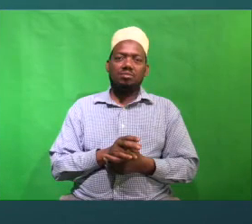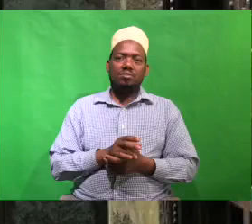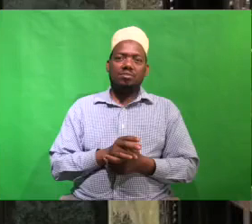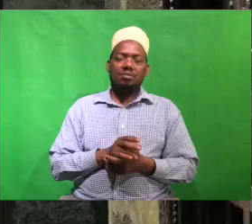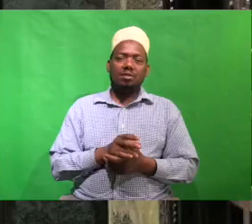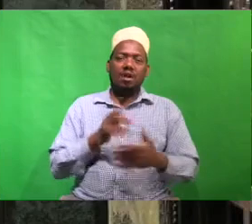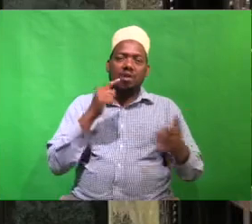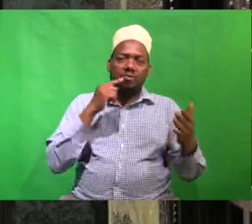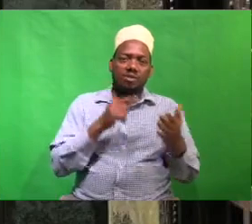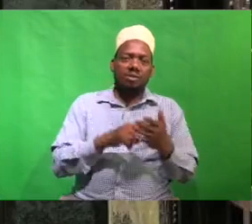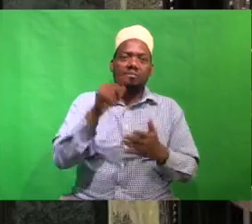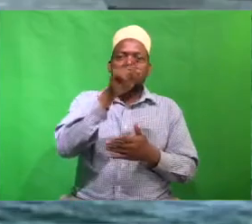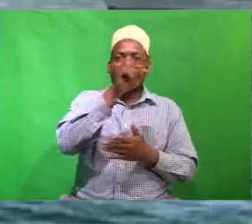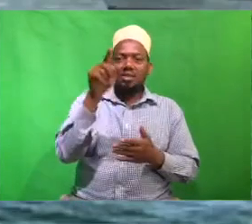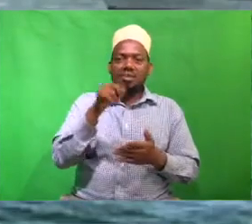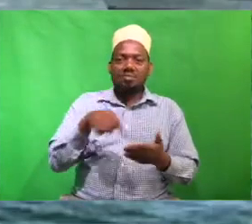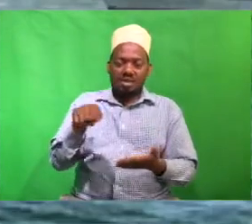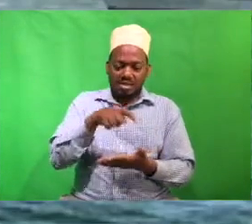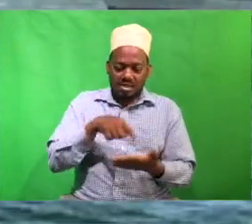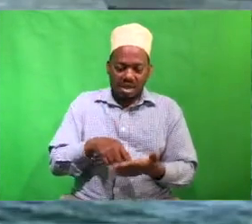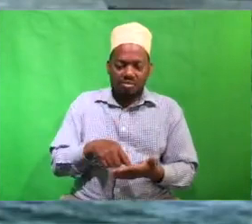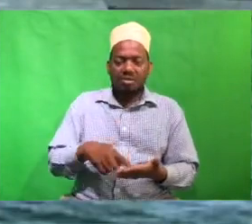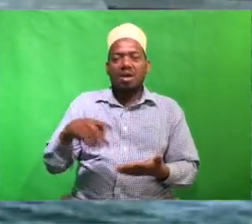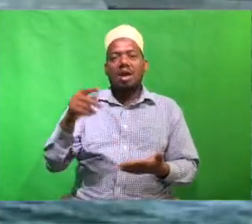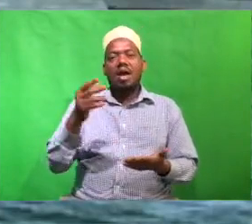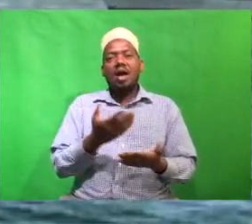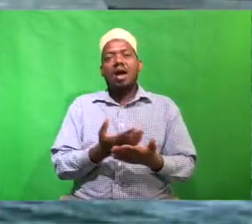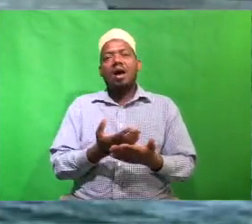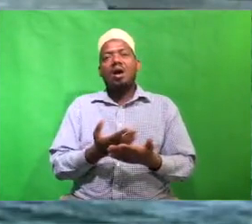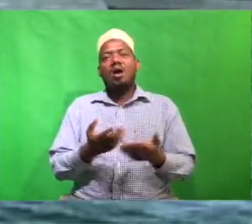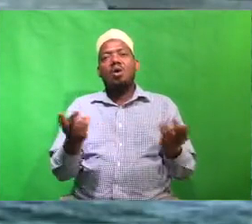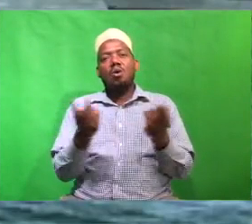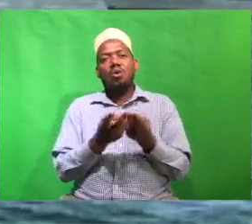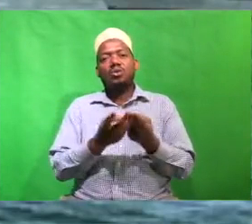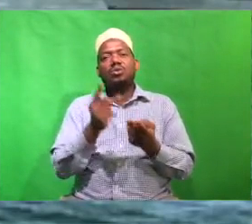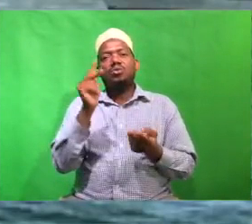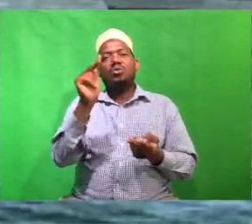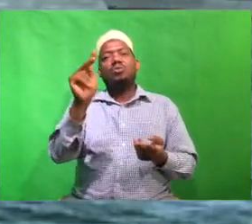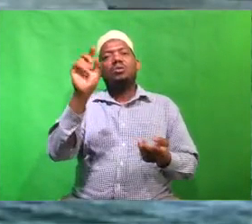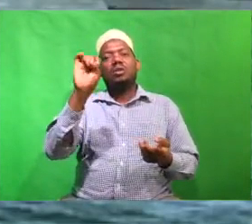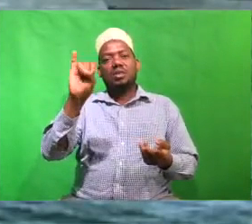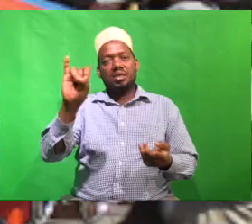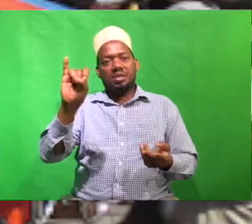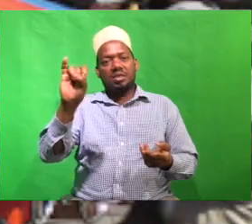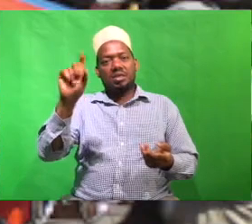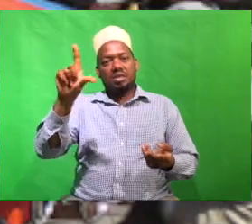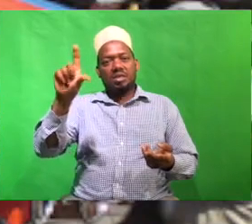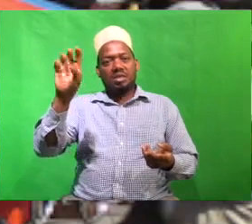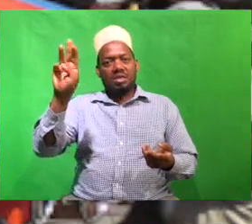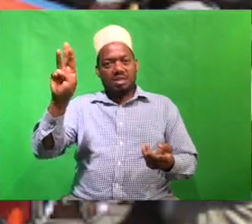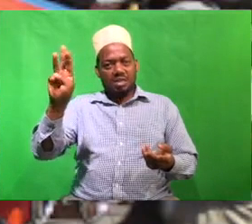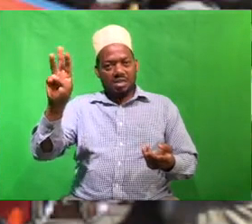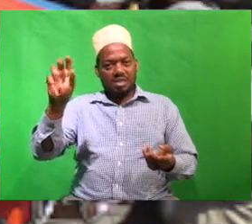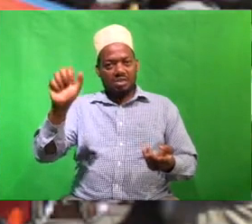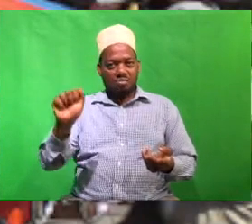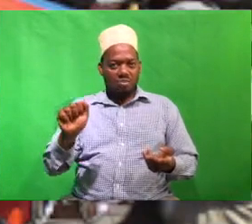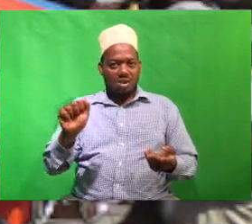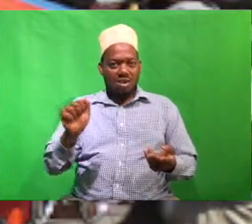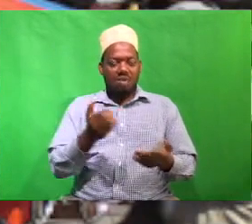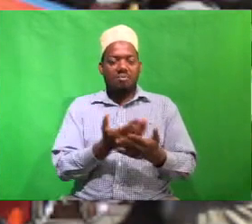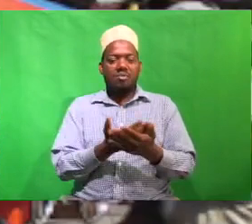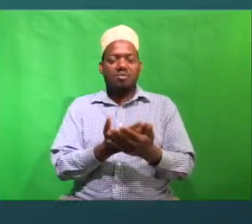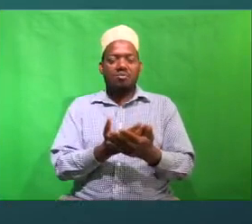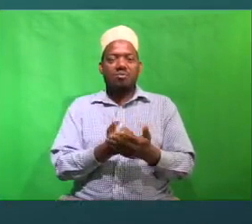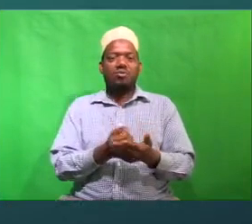example, Zanzibar town and the Kilwa located in Stone Town because the area experienced